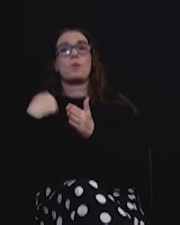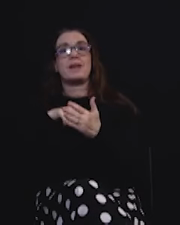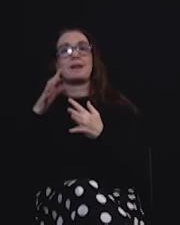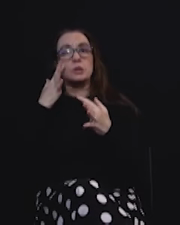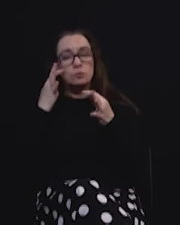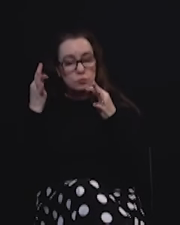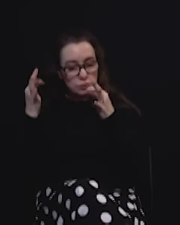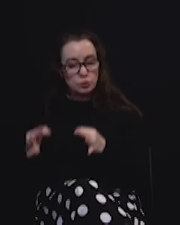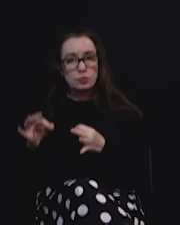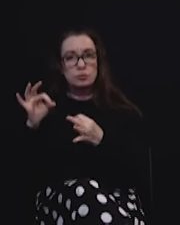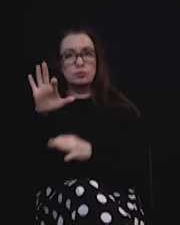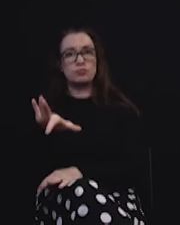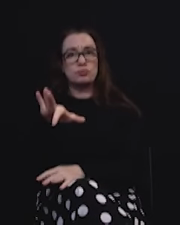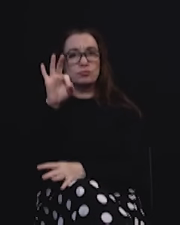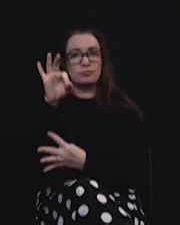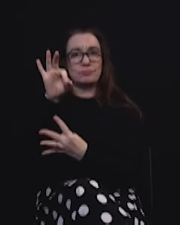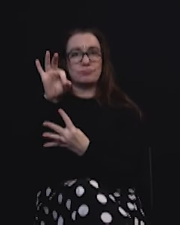choose that.